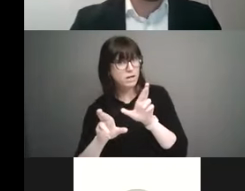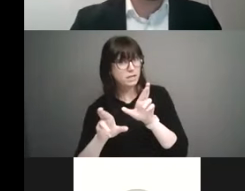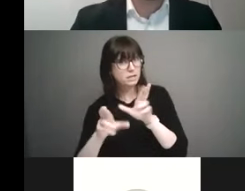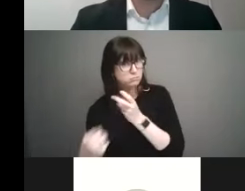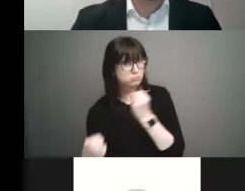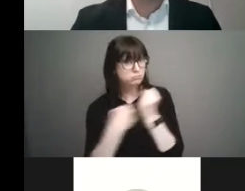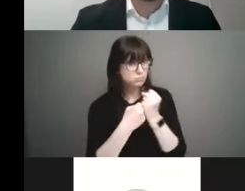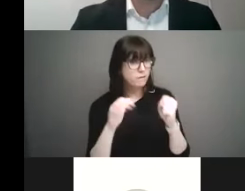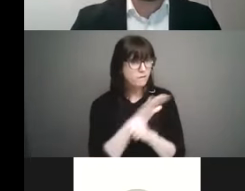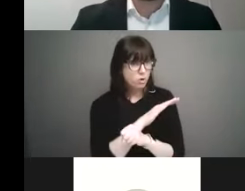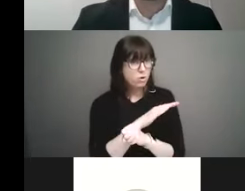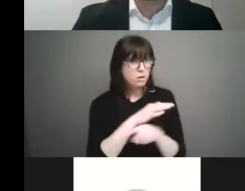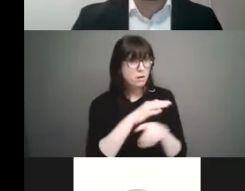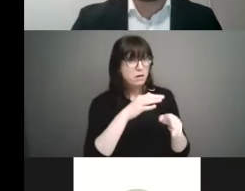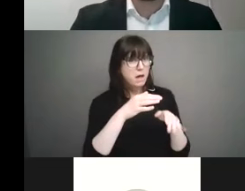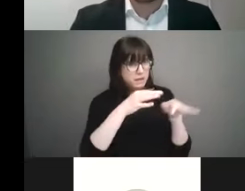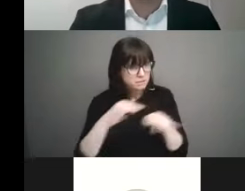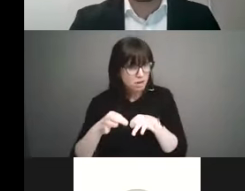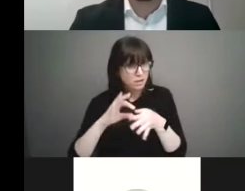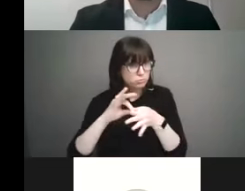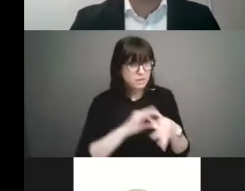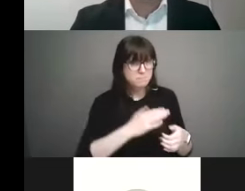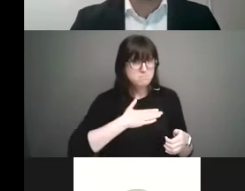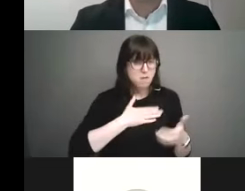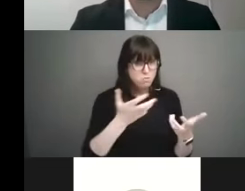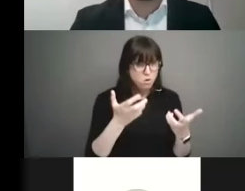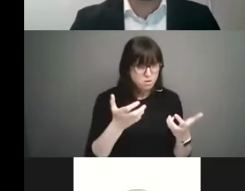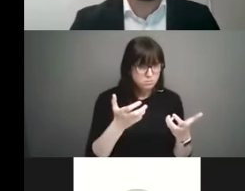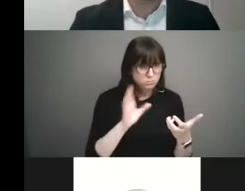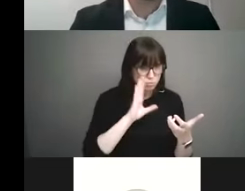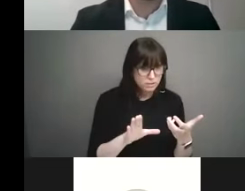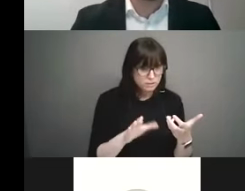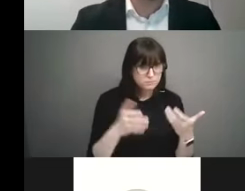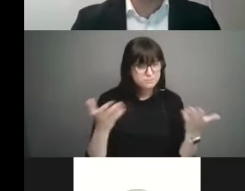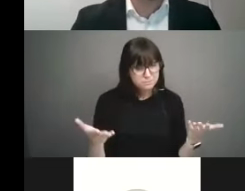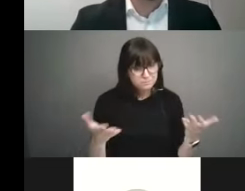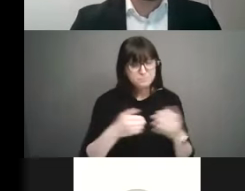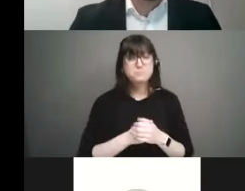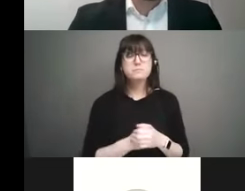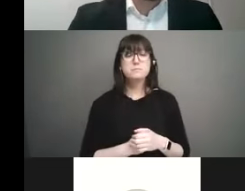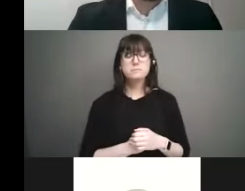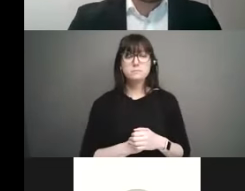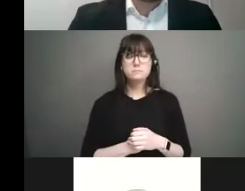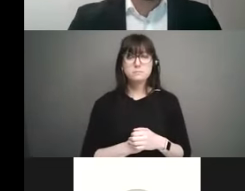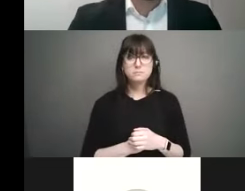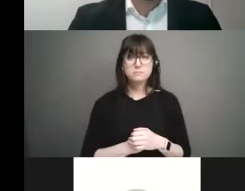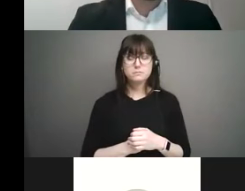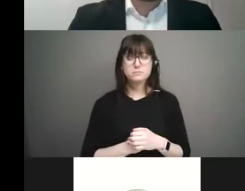and make the decisions that you would otherwise make if you were capable of doing so?